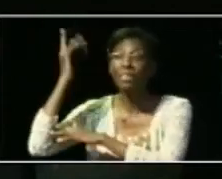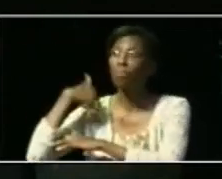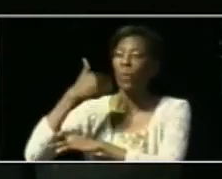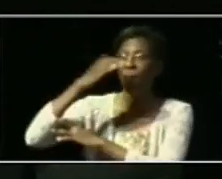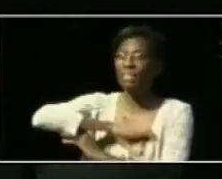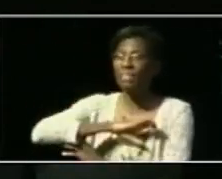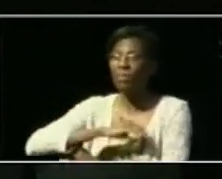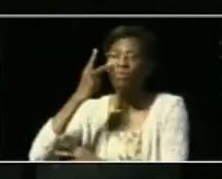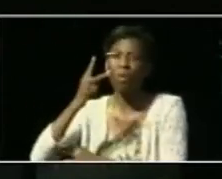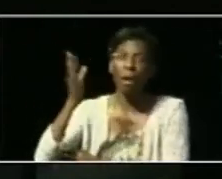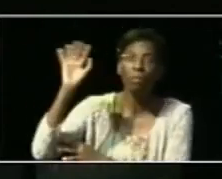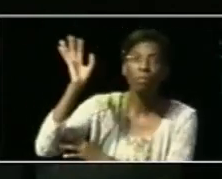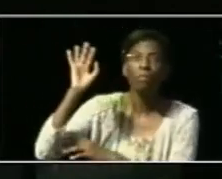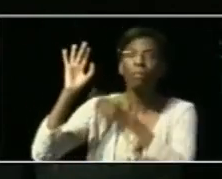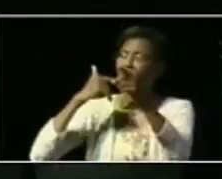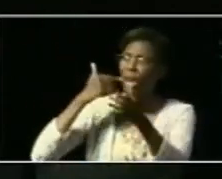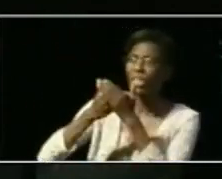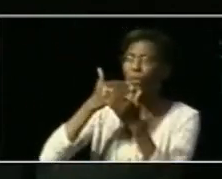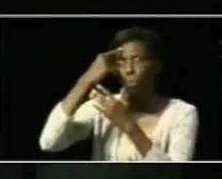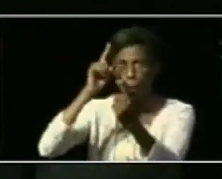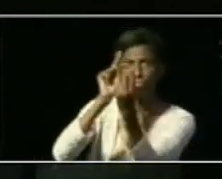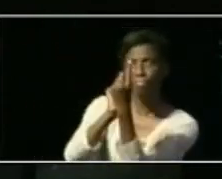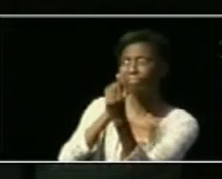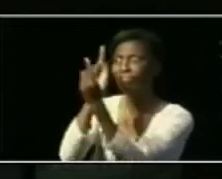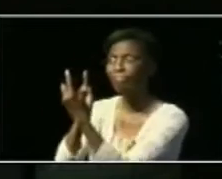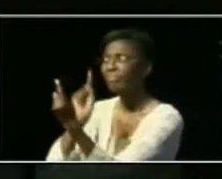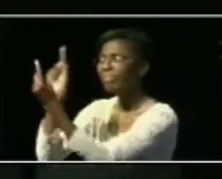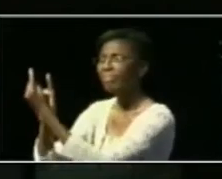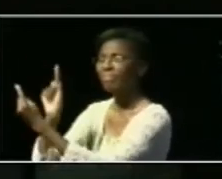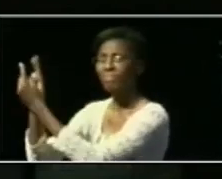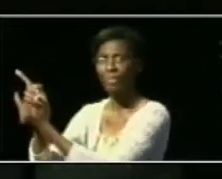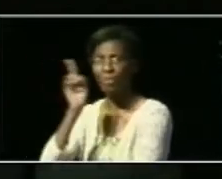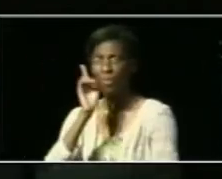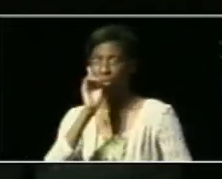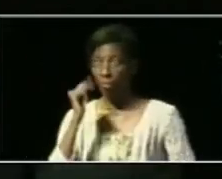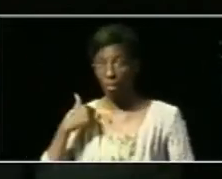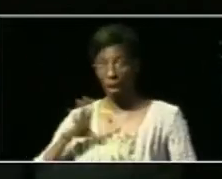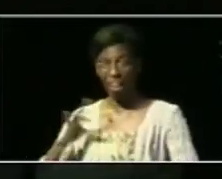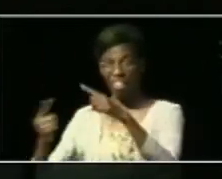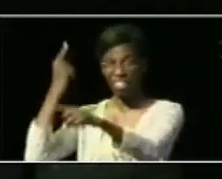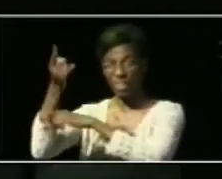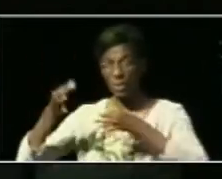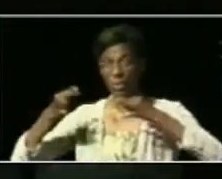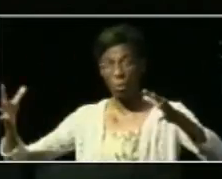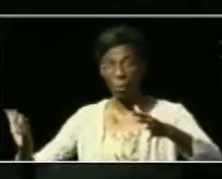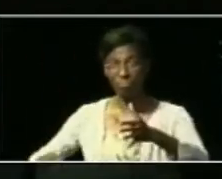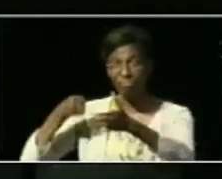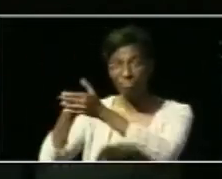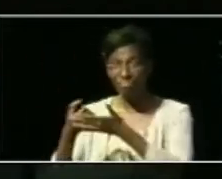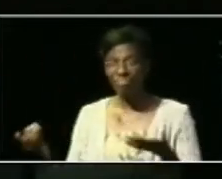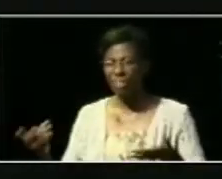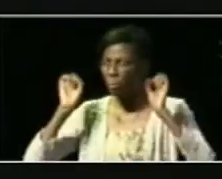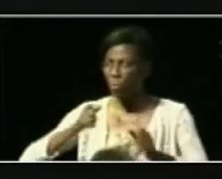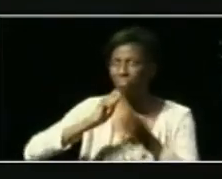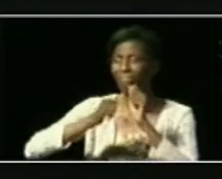appointment to see each other. Et nous allons prendre des rendez-vous pour nous retrouver. Because we'll have eternity. Parce que nous aurons l'éternité pour ça. We'll be able to talk forever. Nous pourrons parler